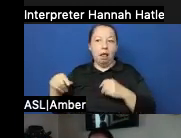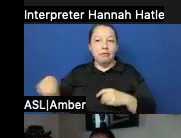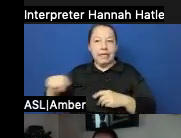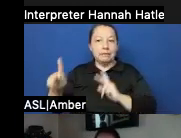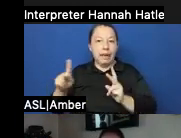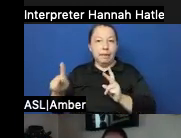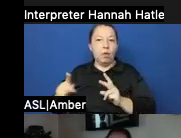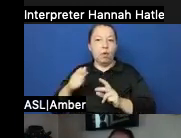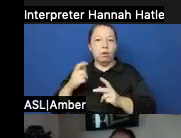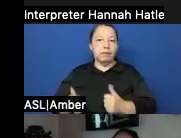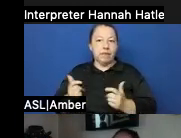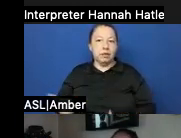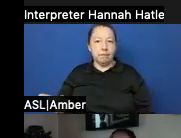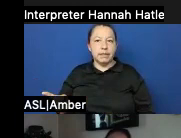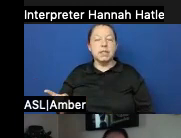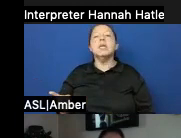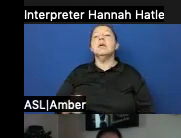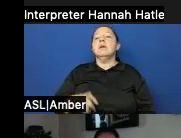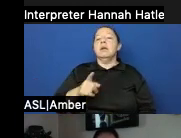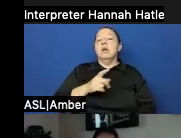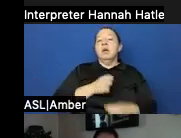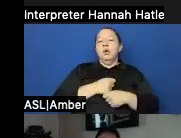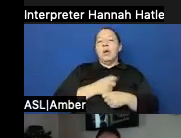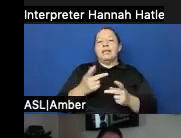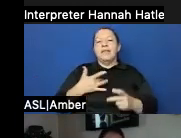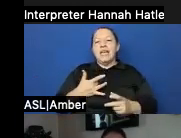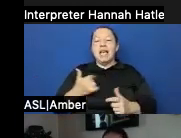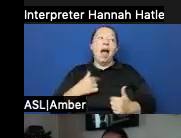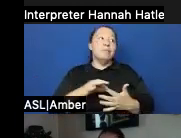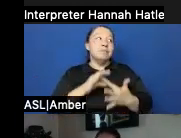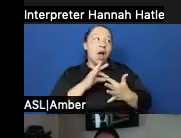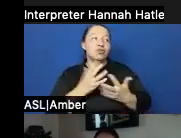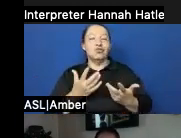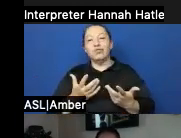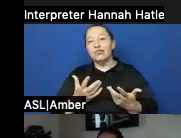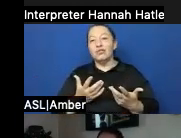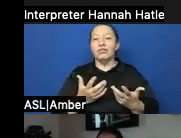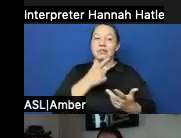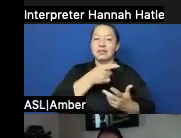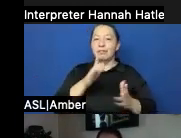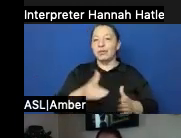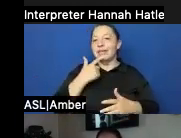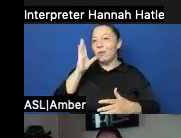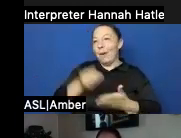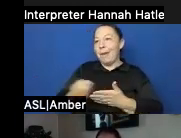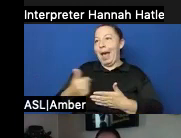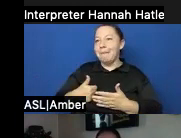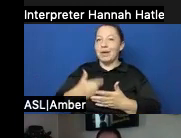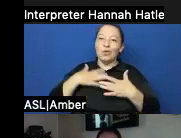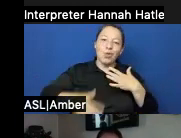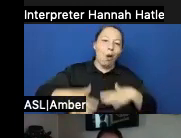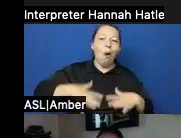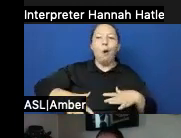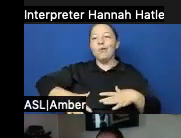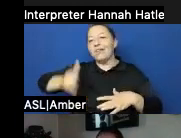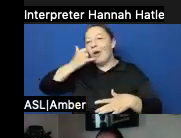feel special. Recruiting and grooming can be like, I'll buy you phones and clothes and this and that and the other, all as part of that